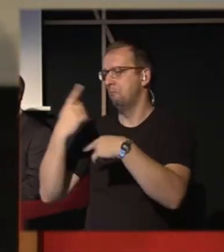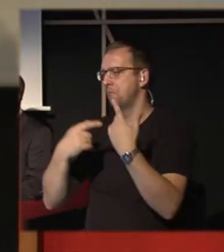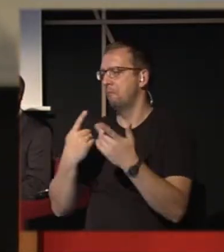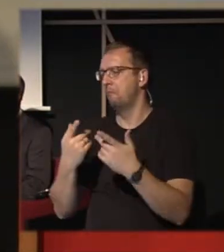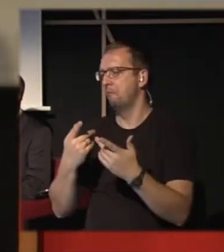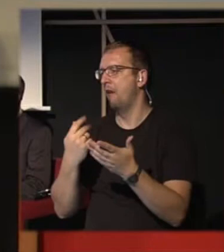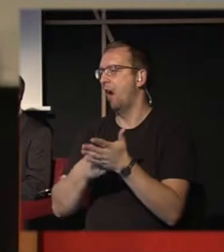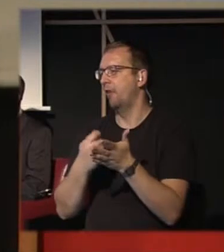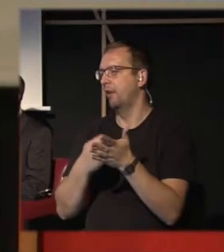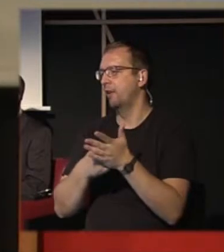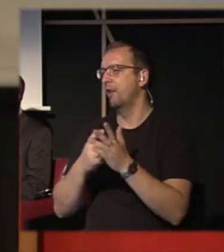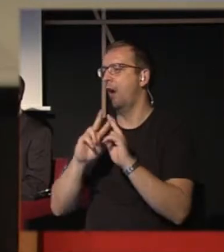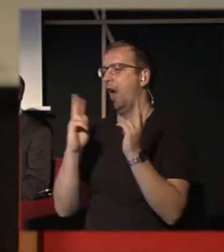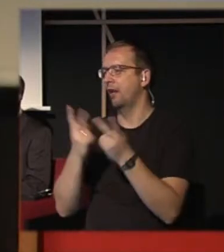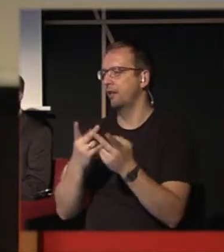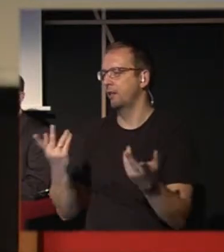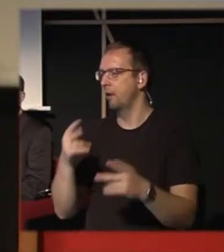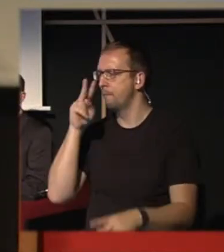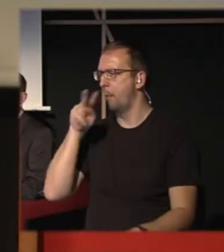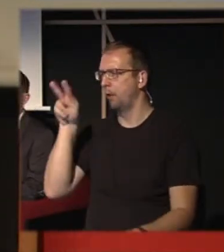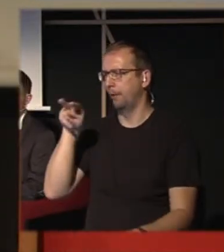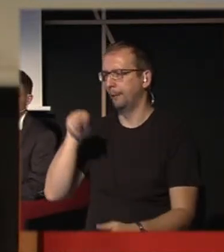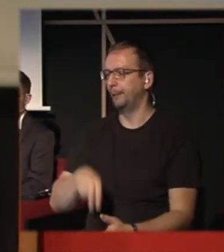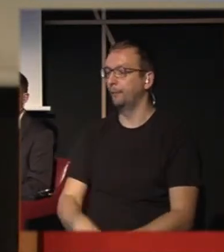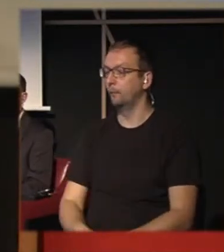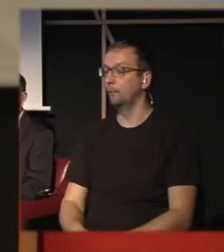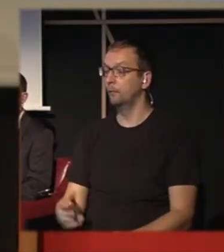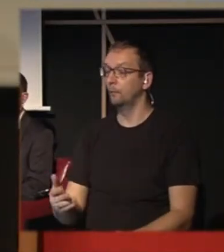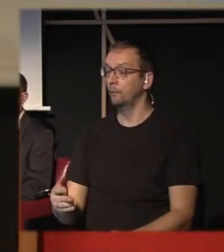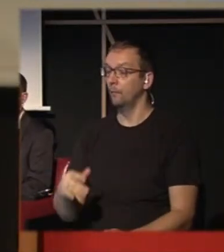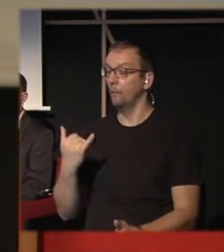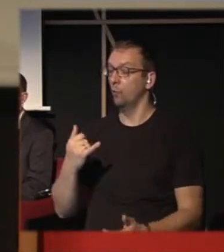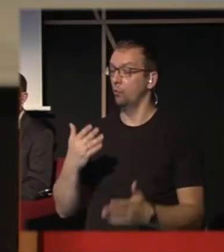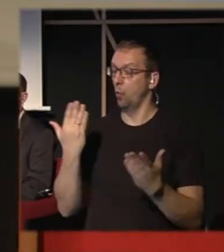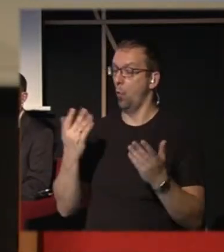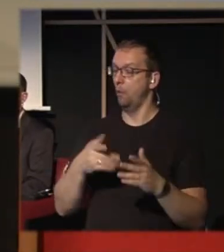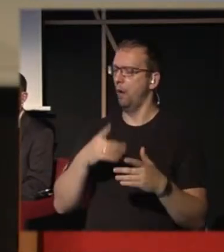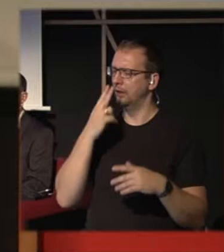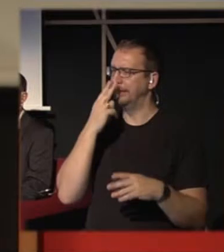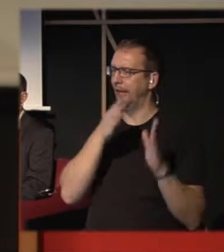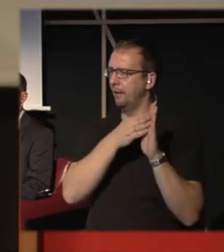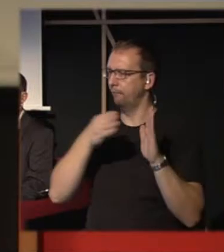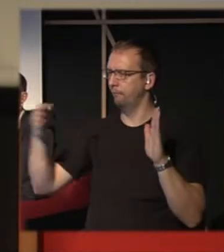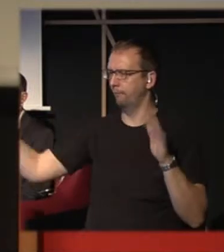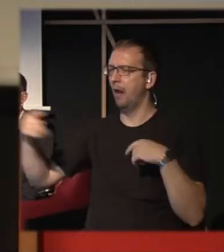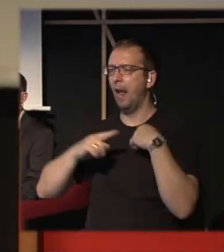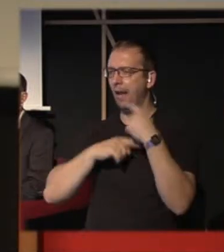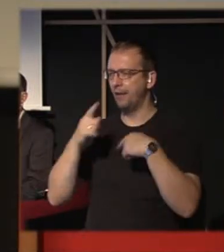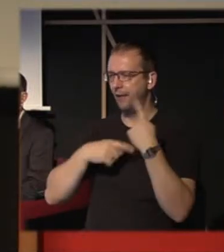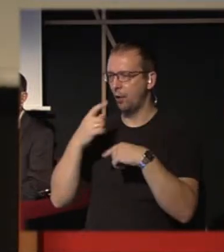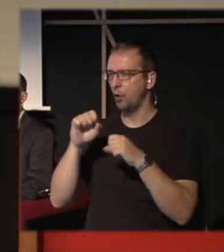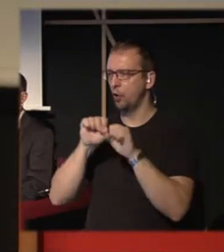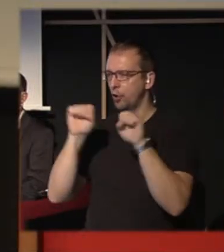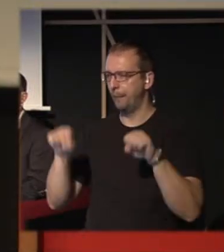And here's a timeline, just so that you can see the whole development of the system. So it actually started back in 1999,